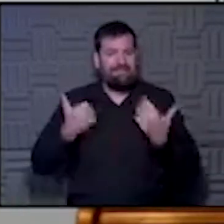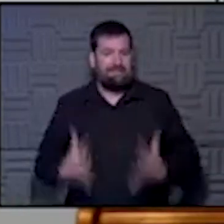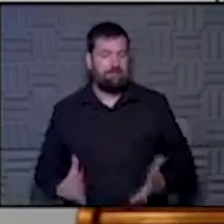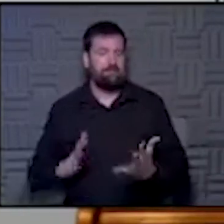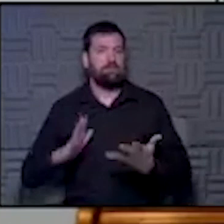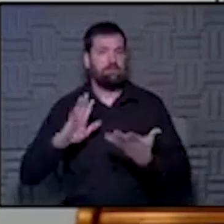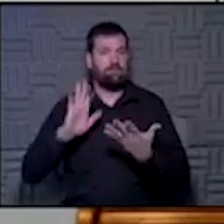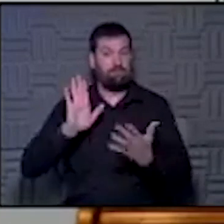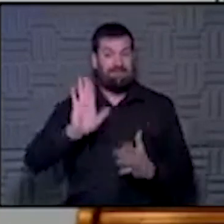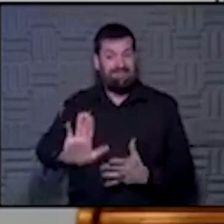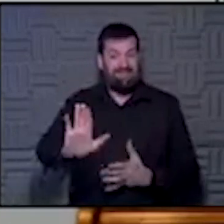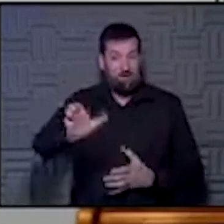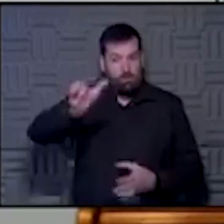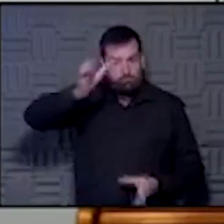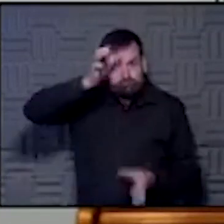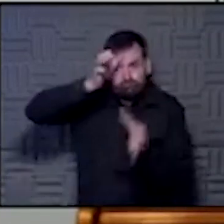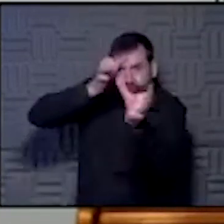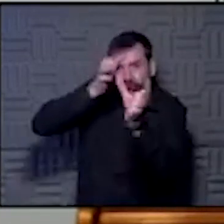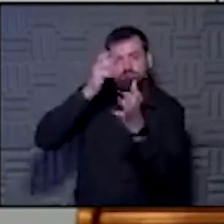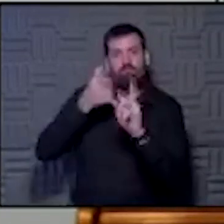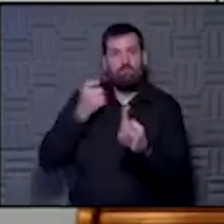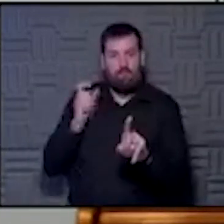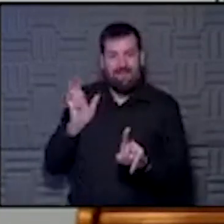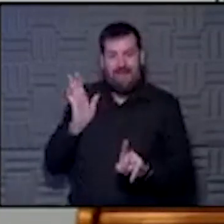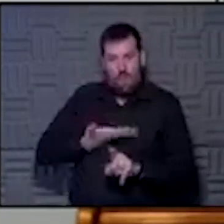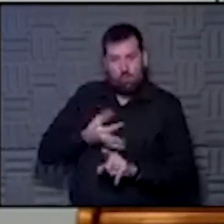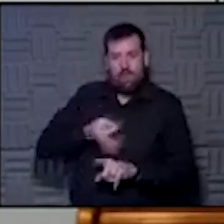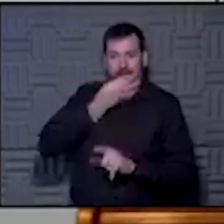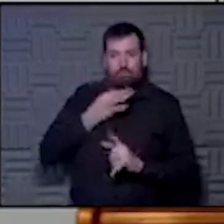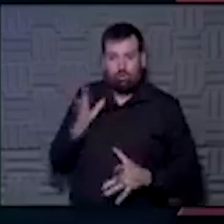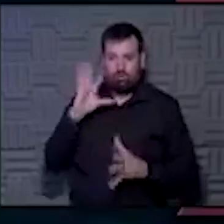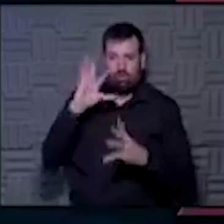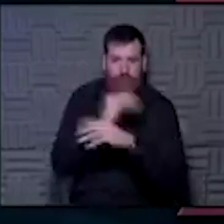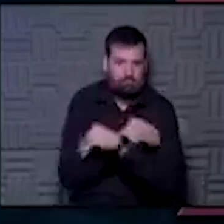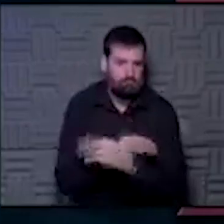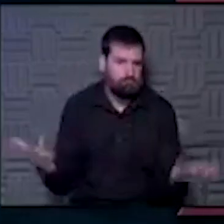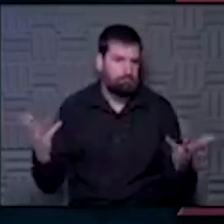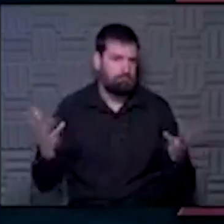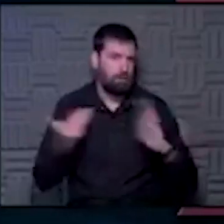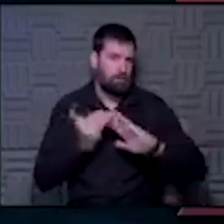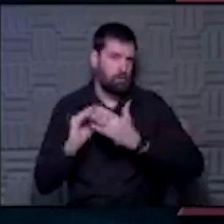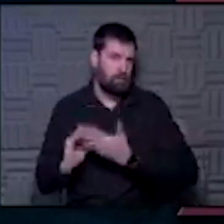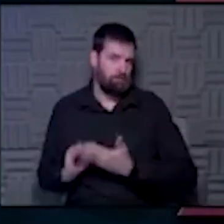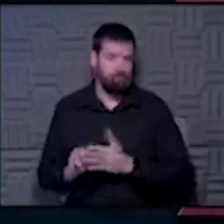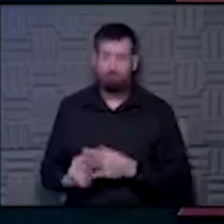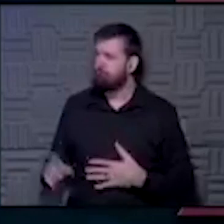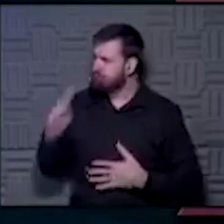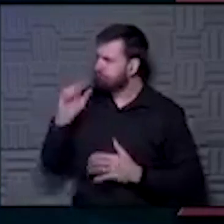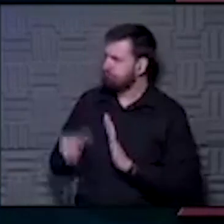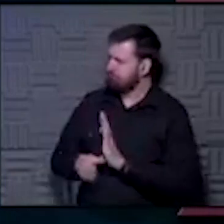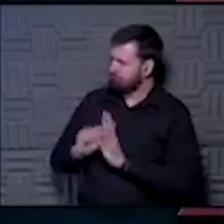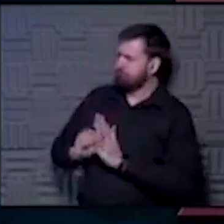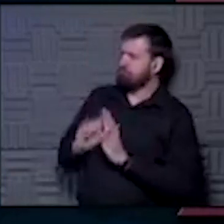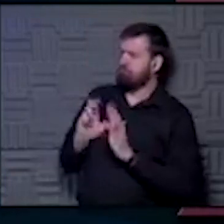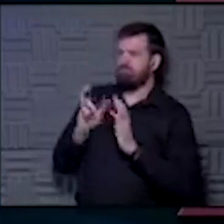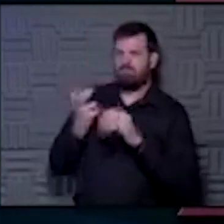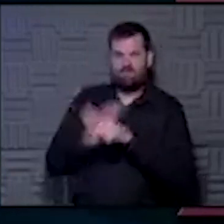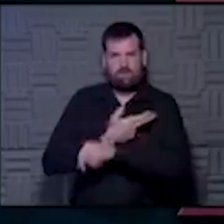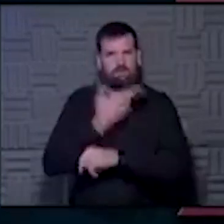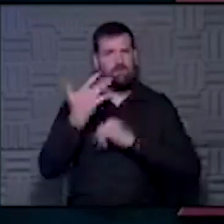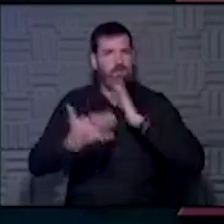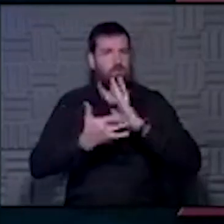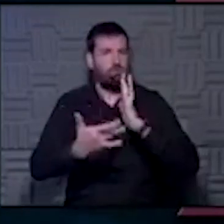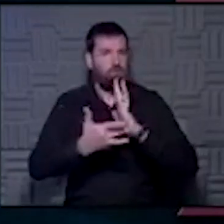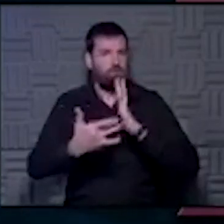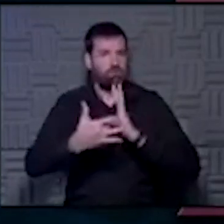knowledge through extending the knowledge of our experts. Right. And it's impressive, I think, that we're using technology to